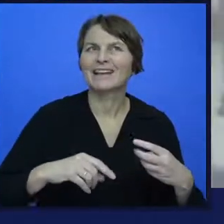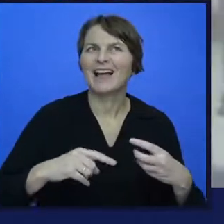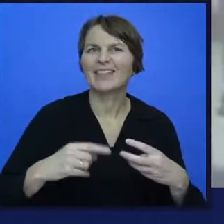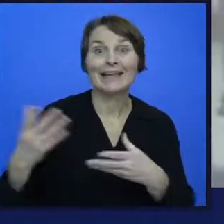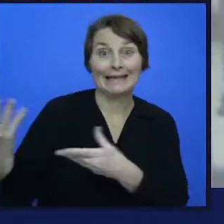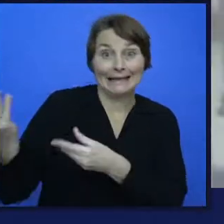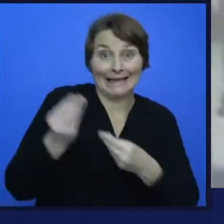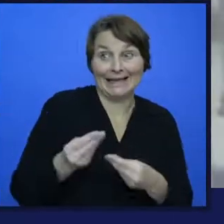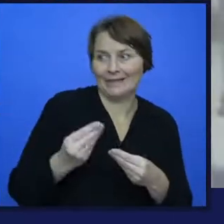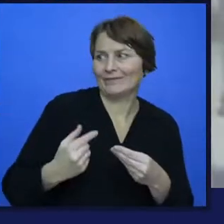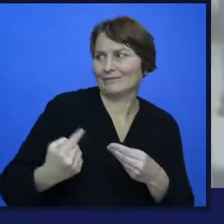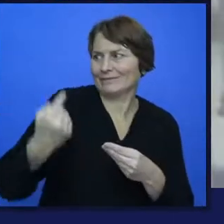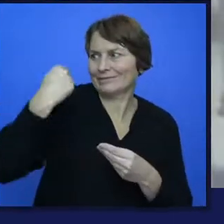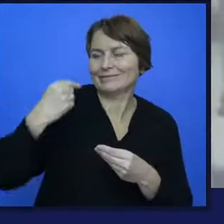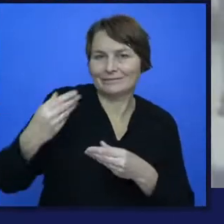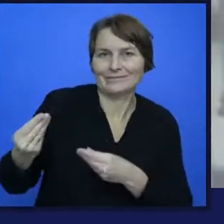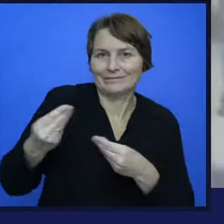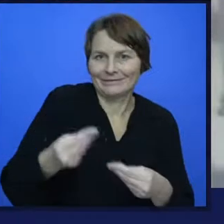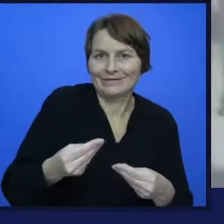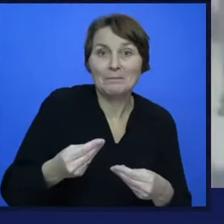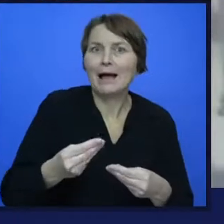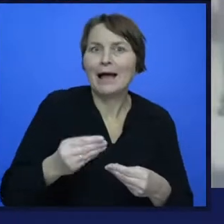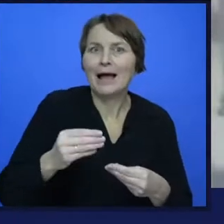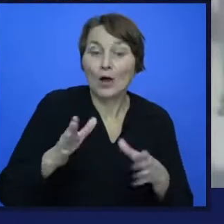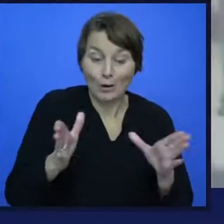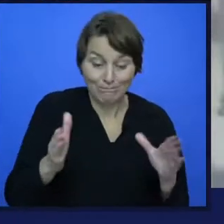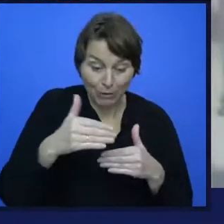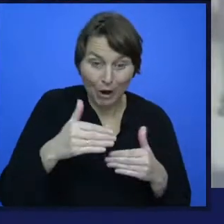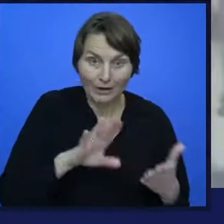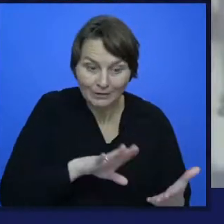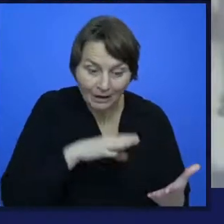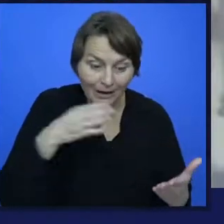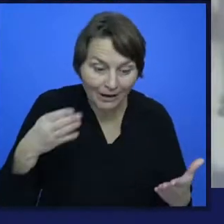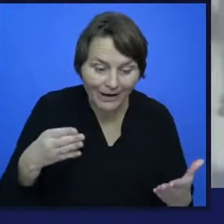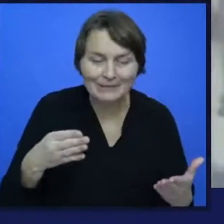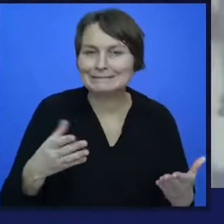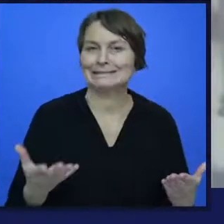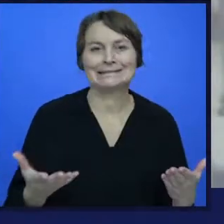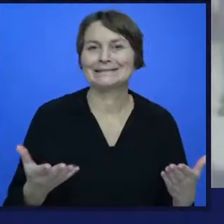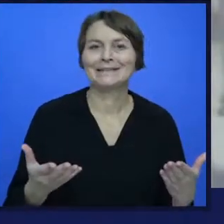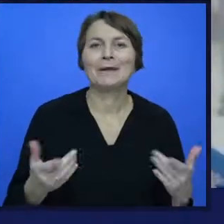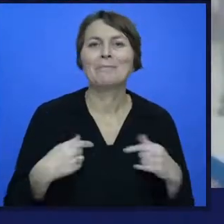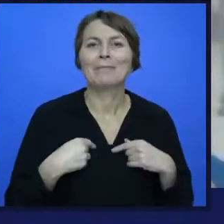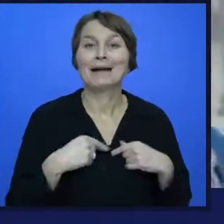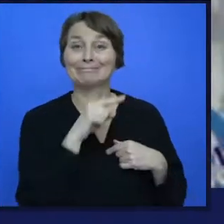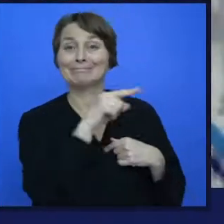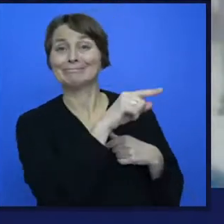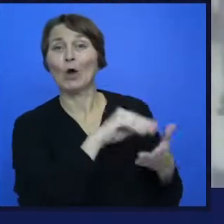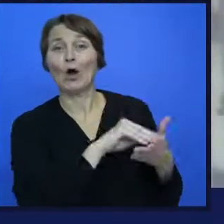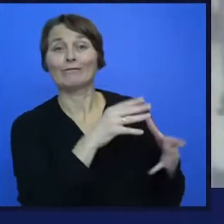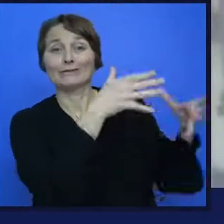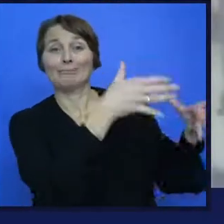been dying to open the box. It's an open present that's sitting in my office right now.